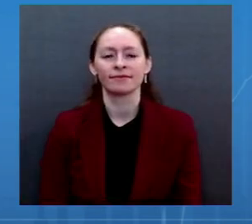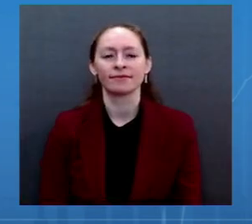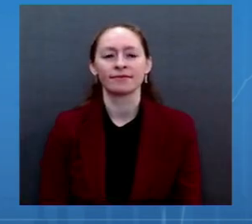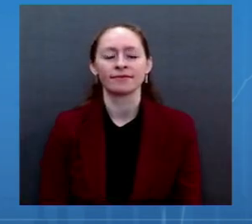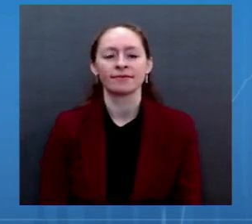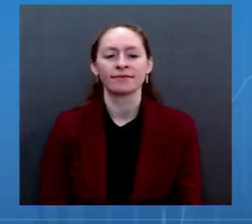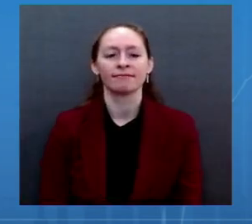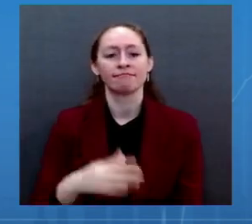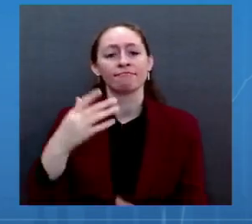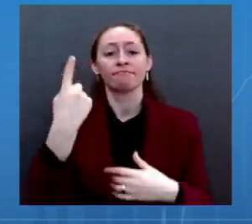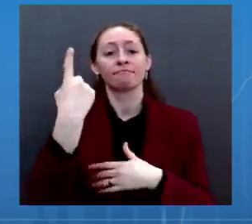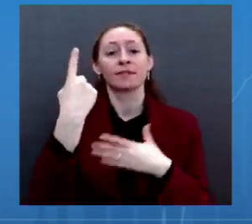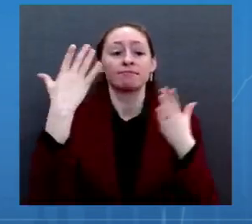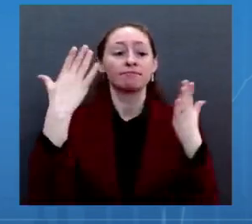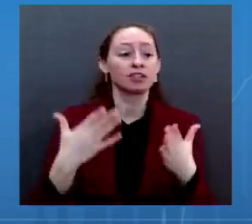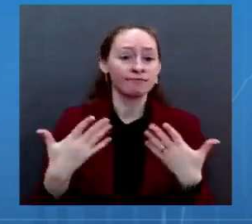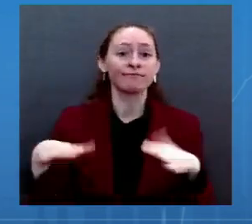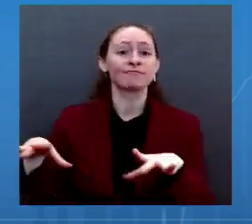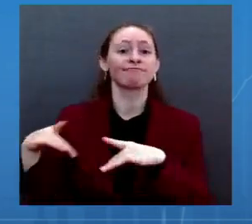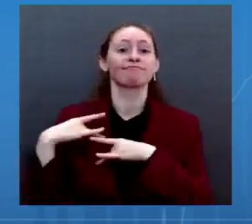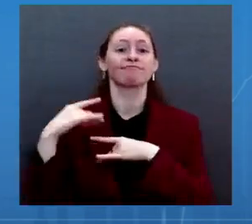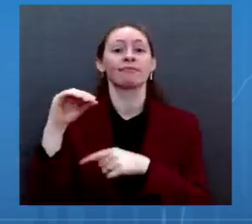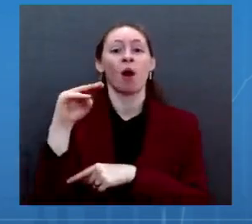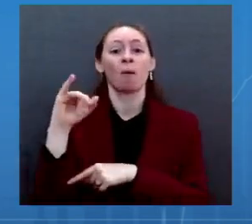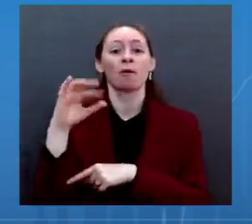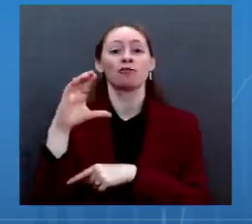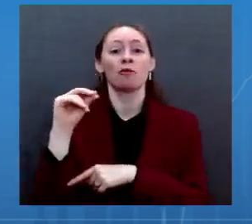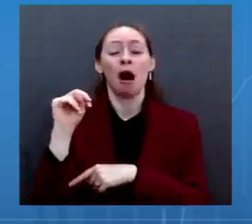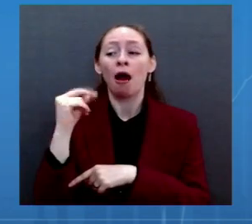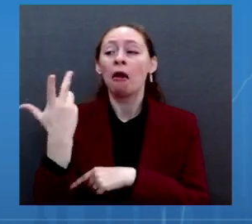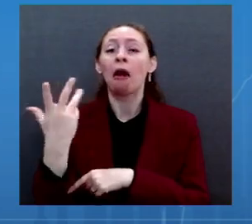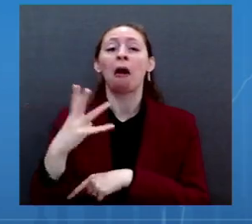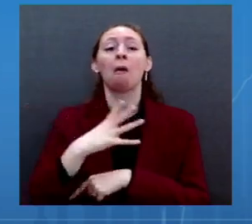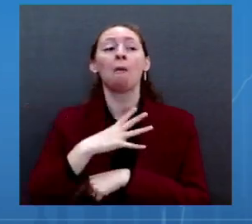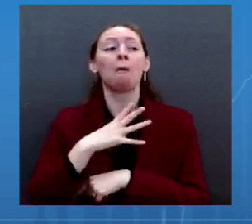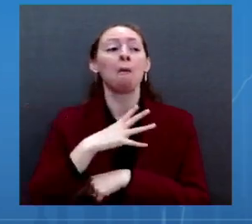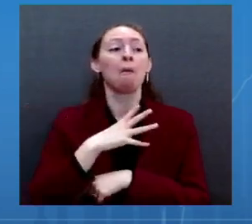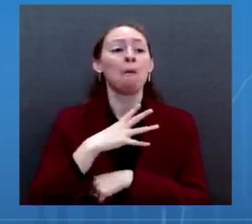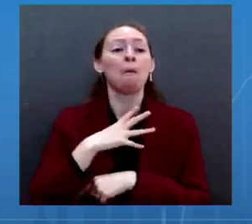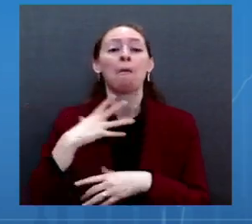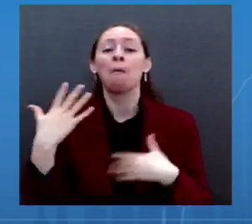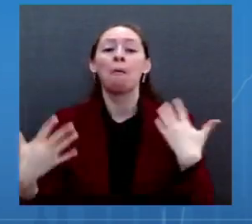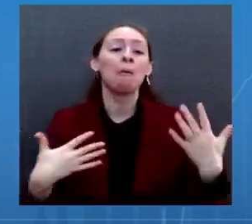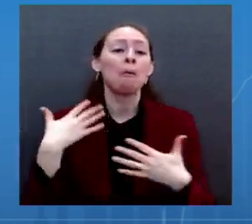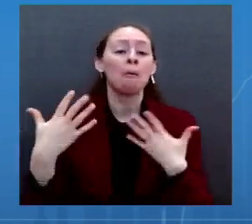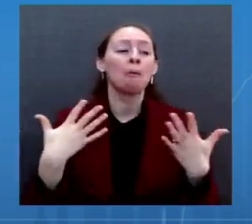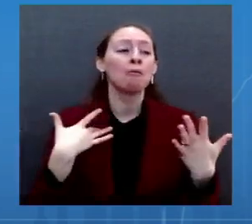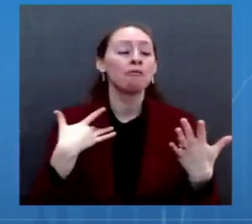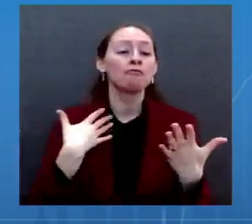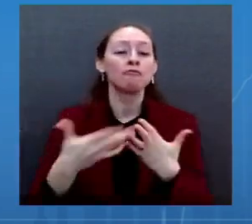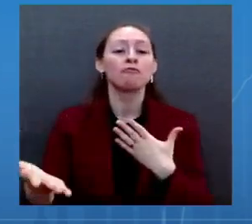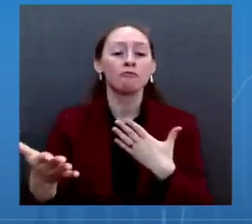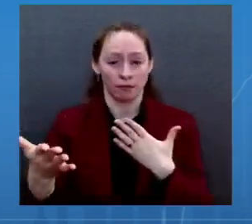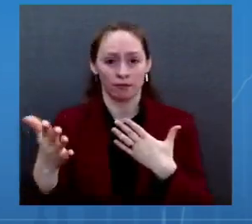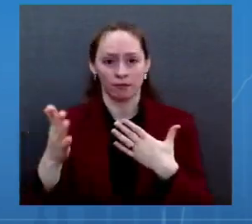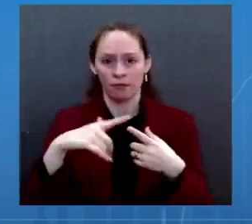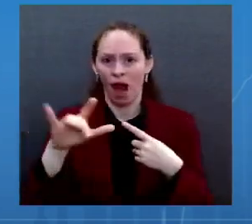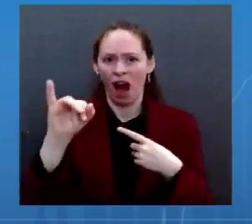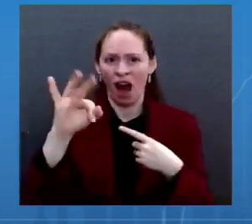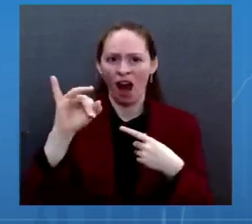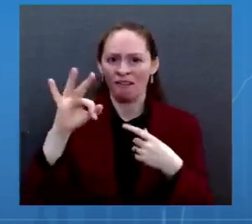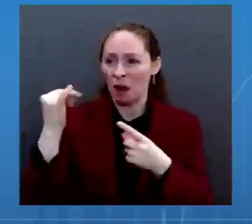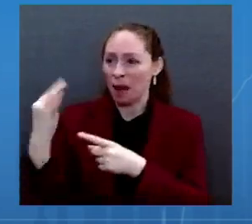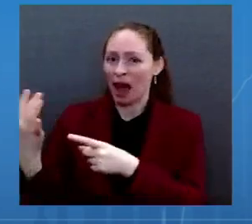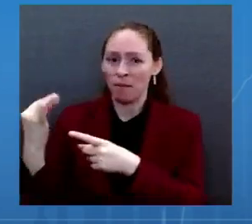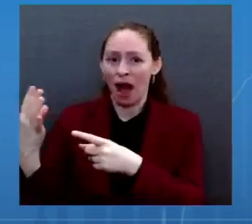severity, but could still stress our hospital system, because a certain proportion of a large volume